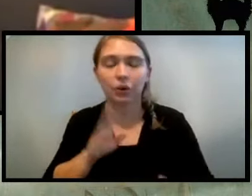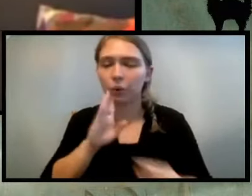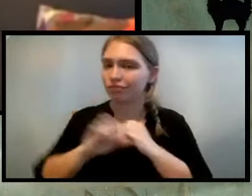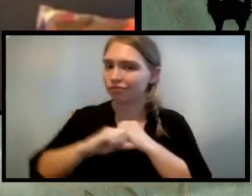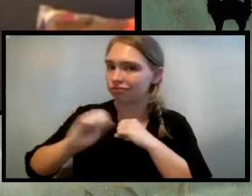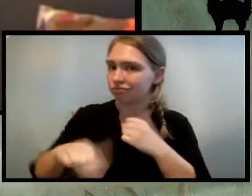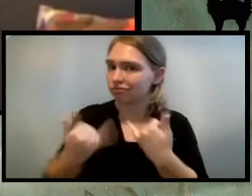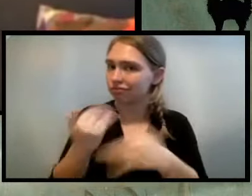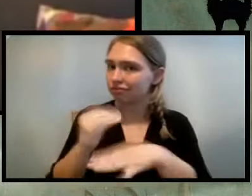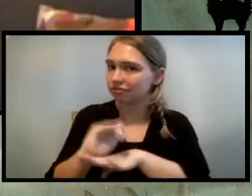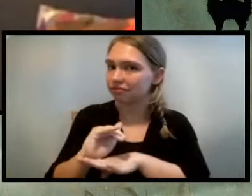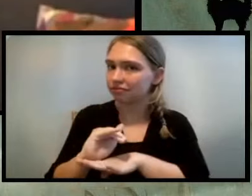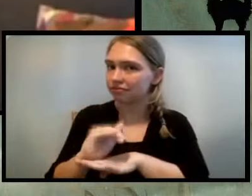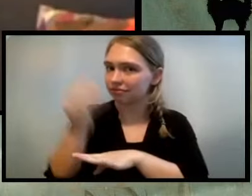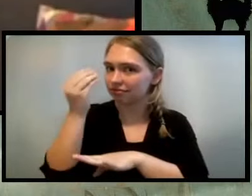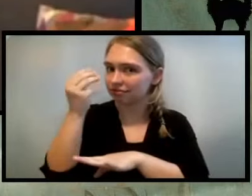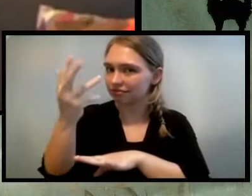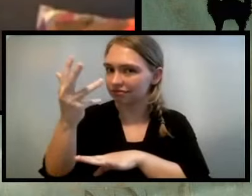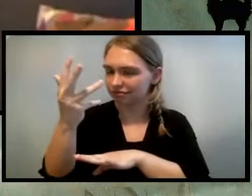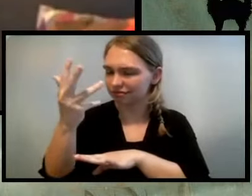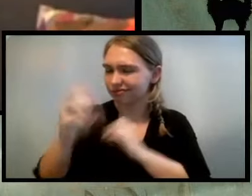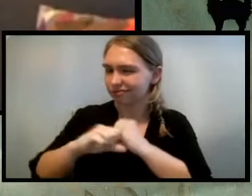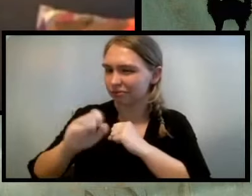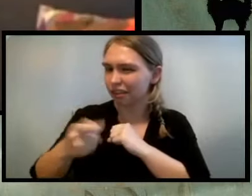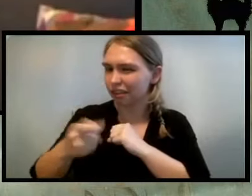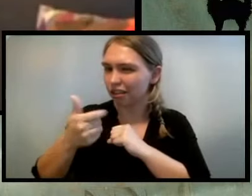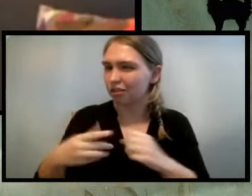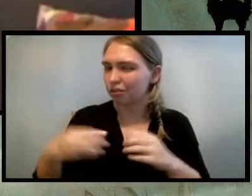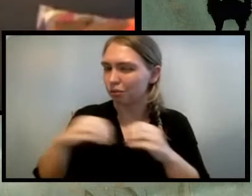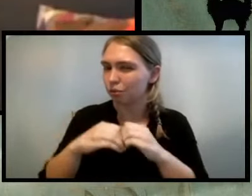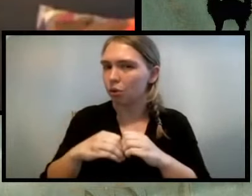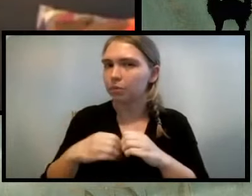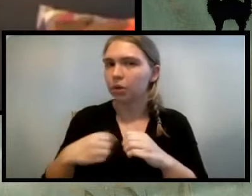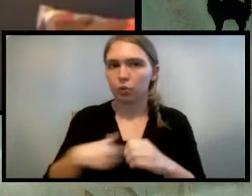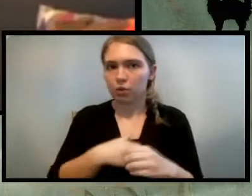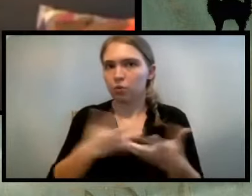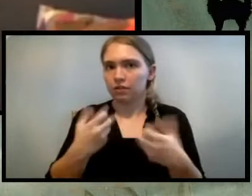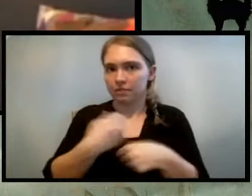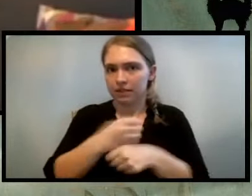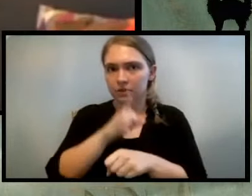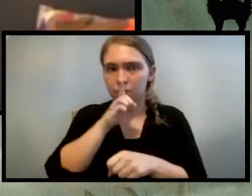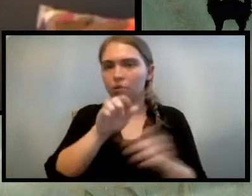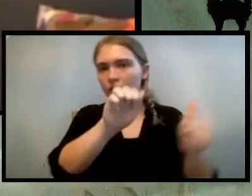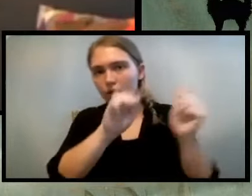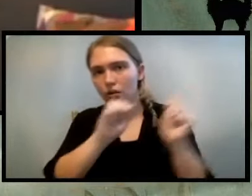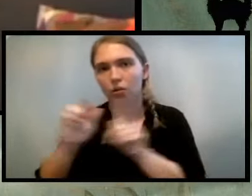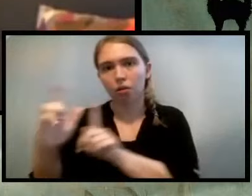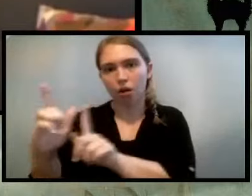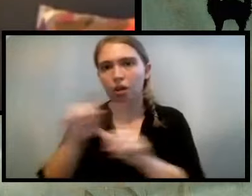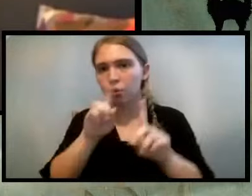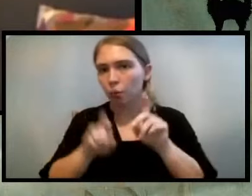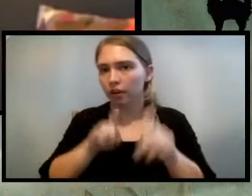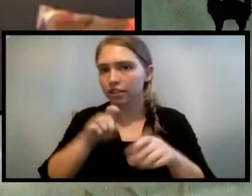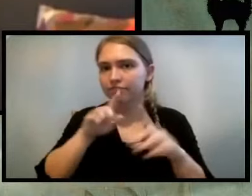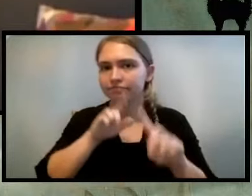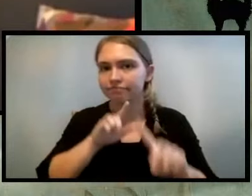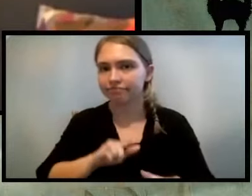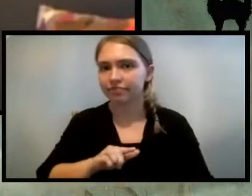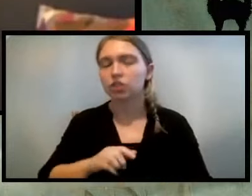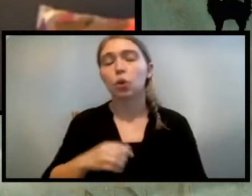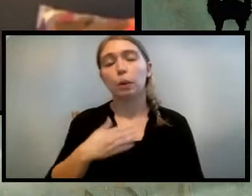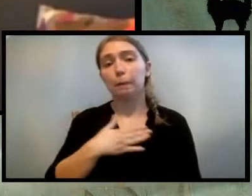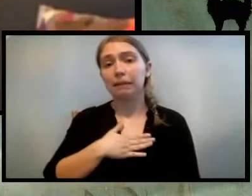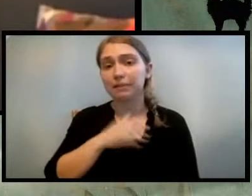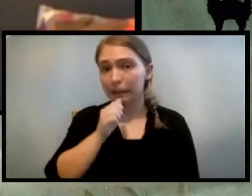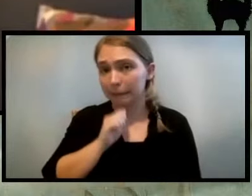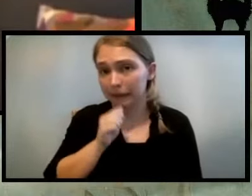tonight, longer than usual, but we do want to hit some of the questions that are coming into the queue. So please be patient. If you ask your question, we're going to do our best to get to it. If you have